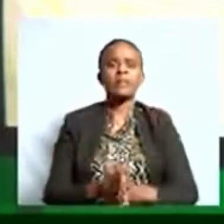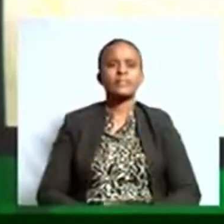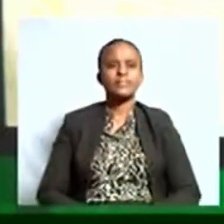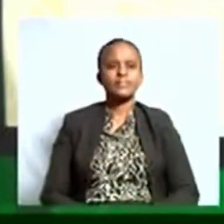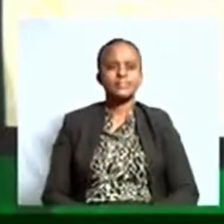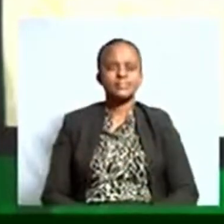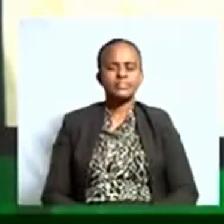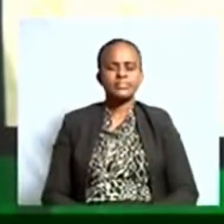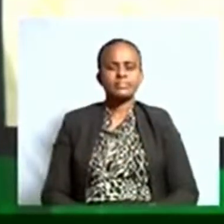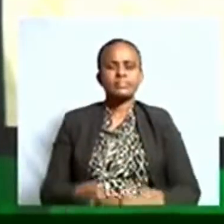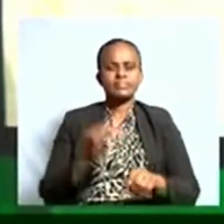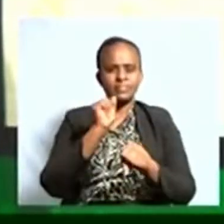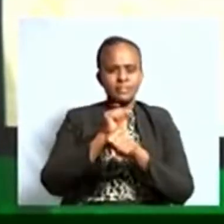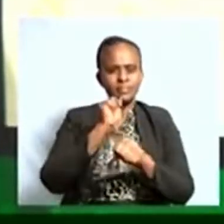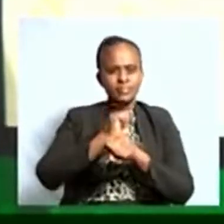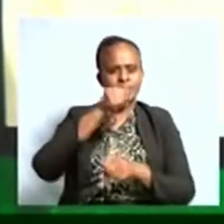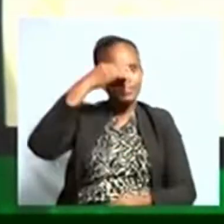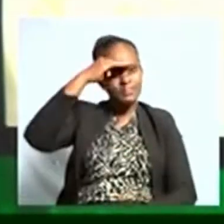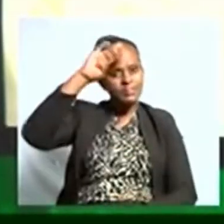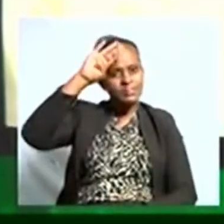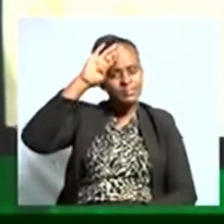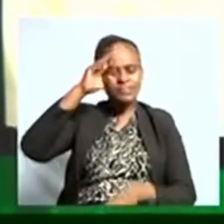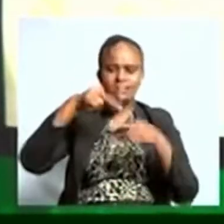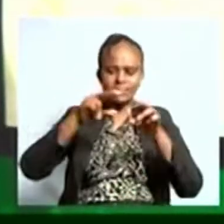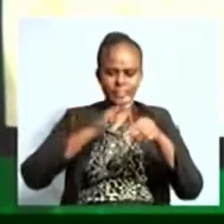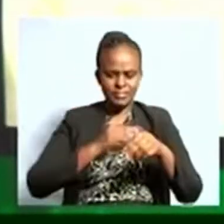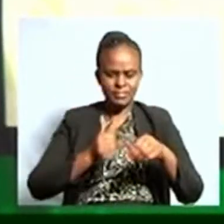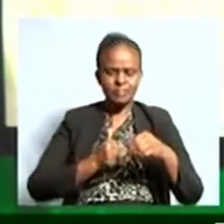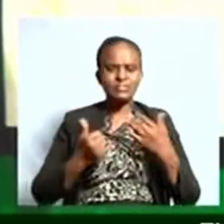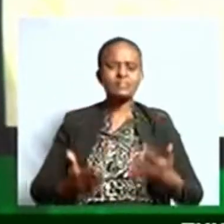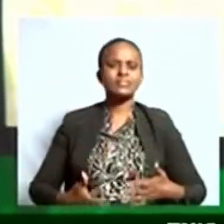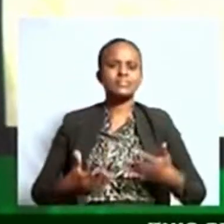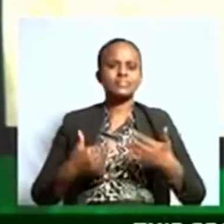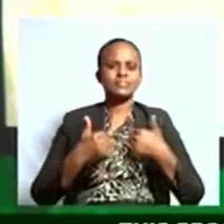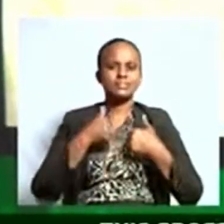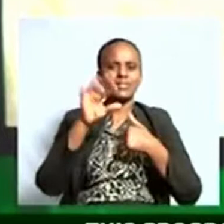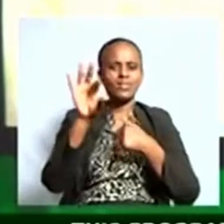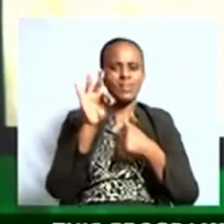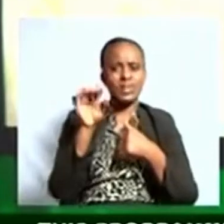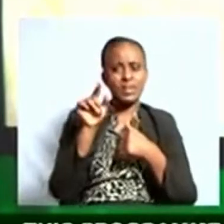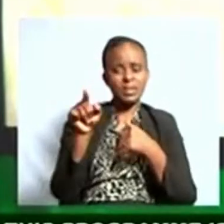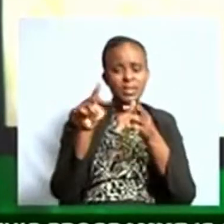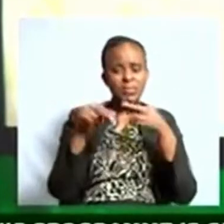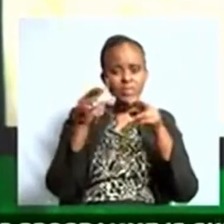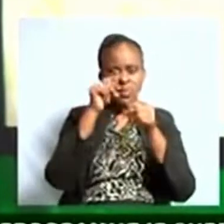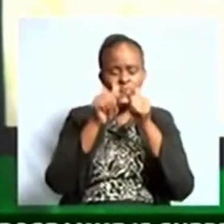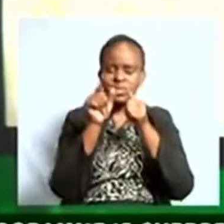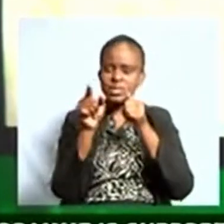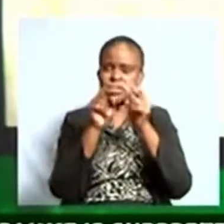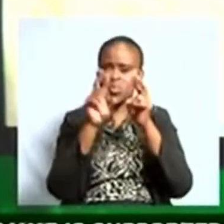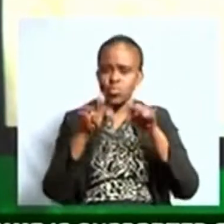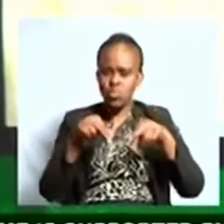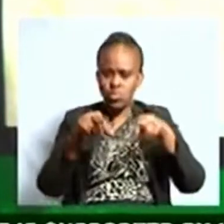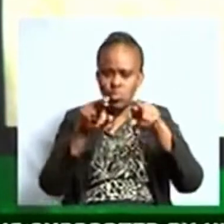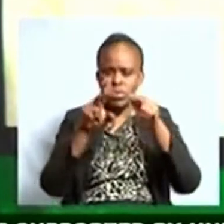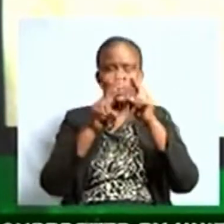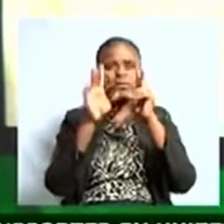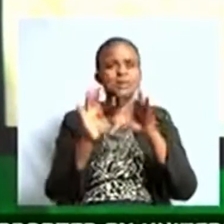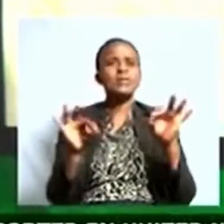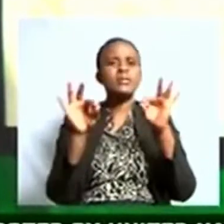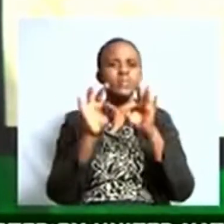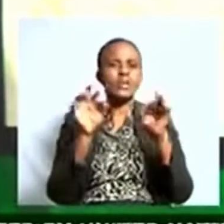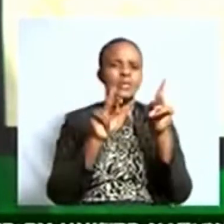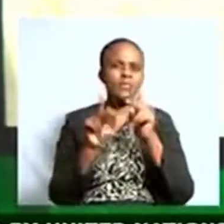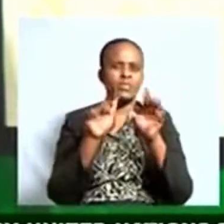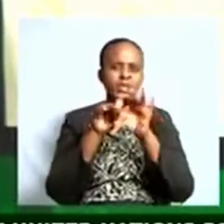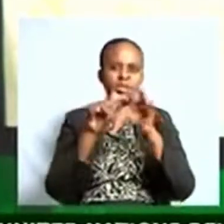we're doing that Irish road, and I'm very happy that we picked on that road because it's a very important road for the people in